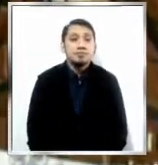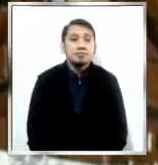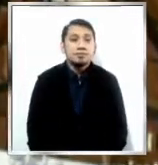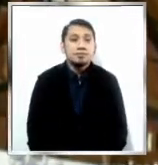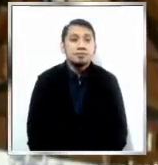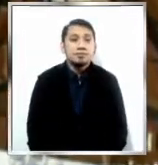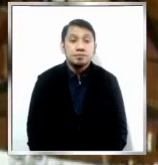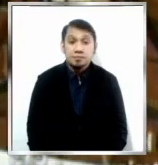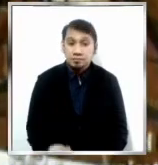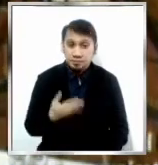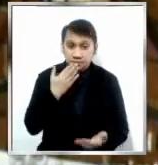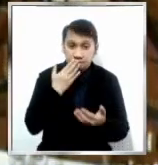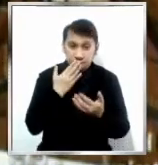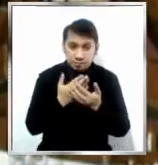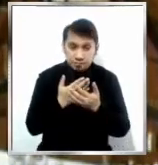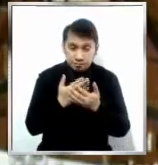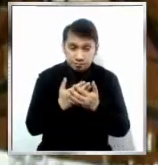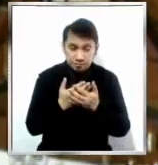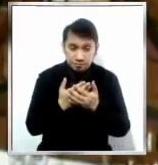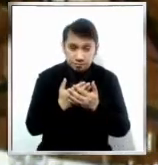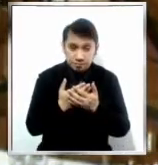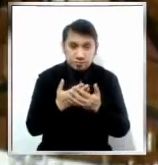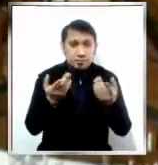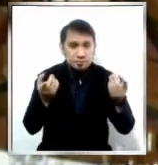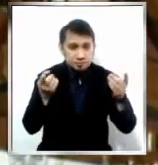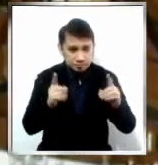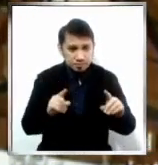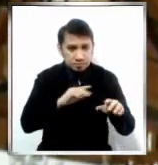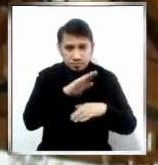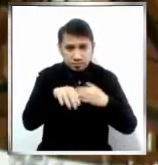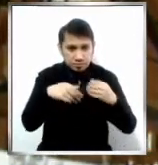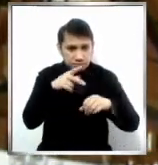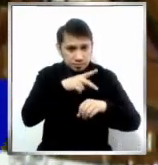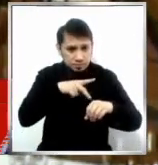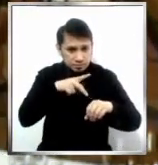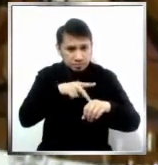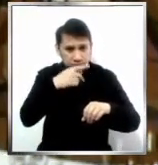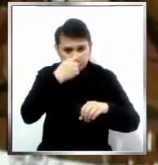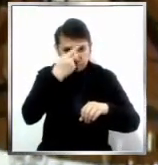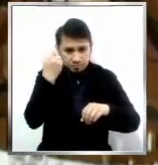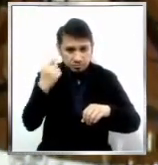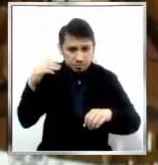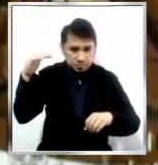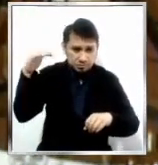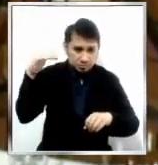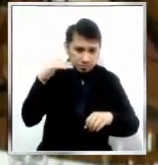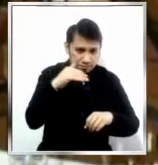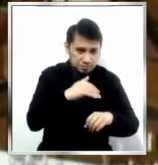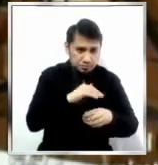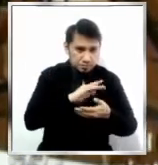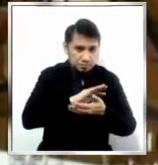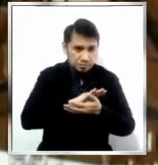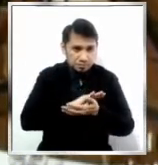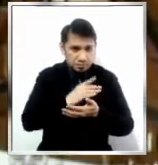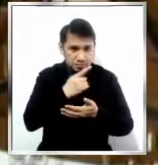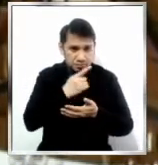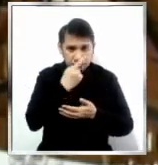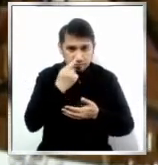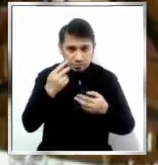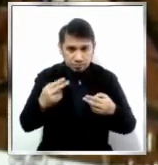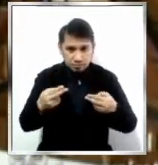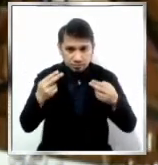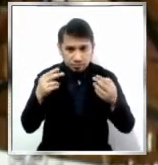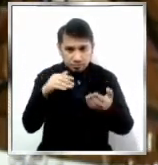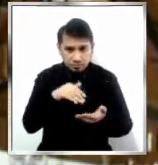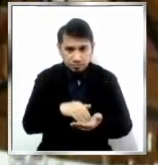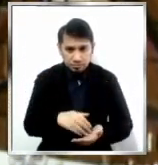Maganda po ang nangyayari ngayon sa buong bansa. Mababa na po yung cases. From Ohio, of about 10,000 plus before, it's now to